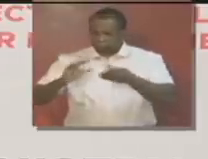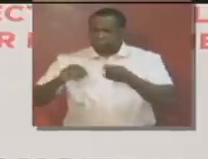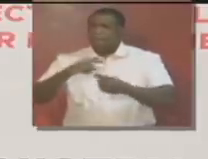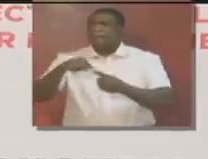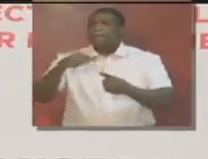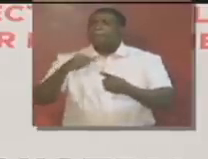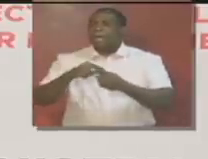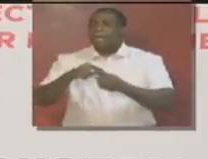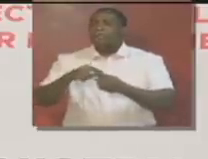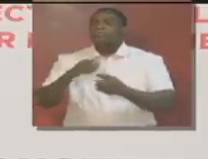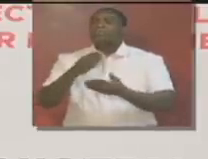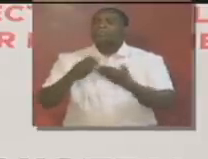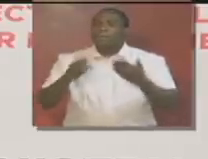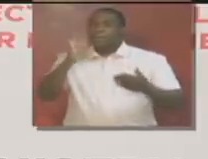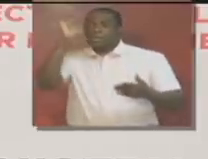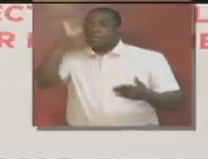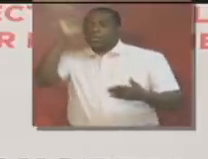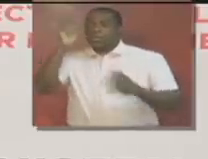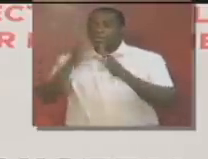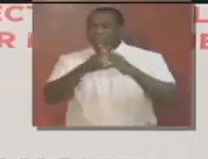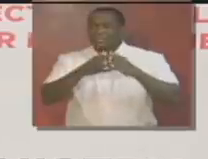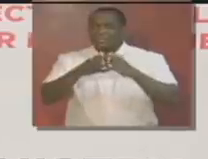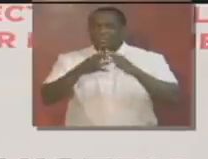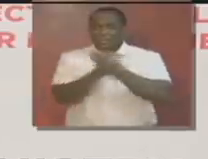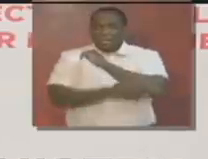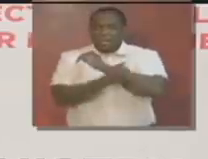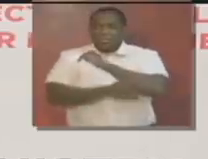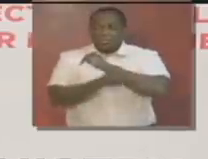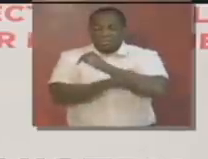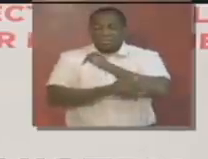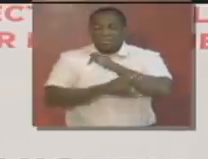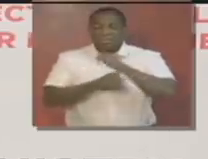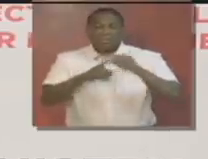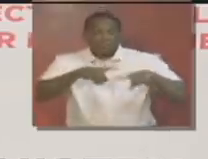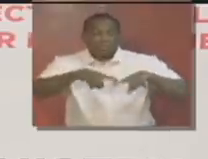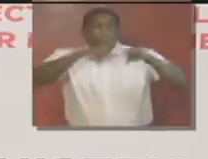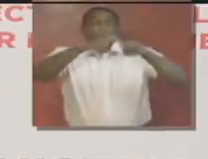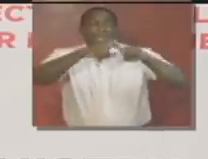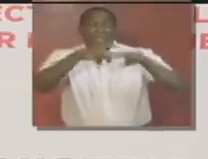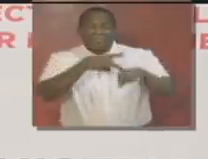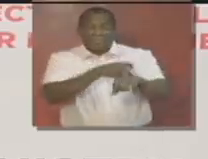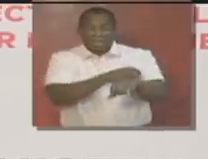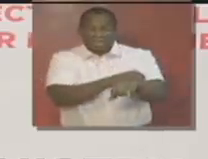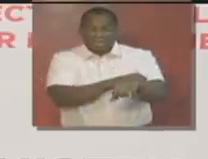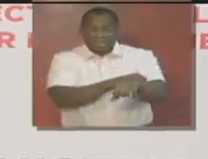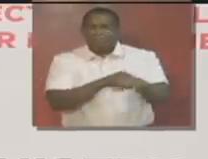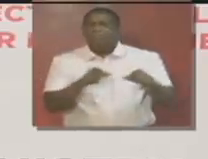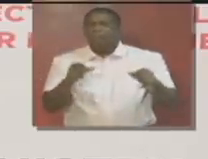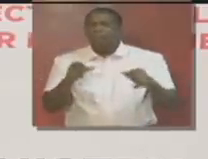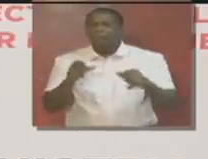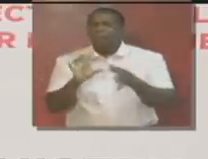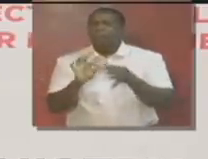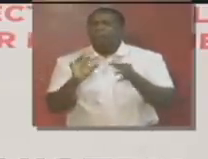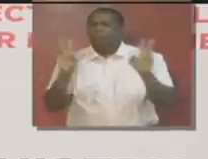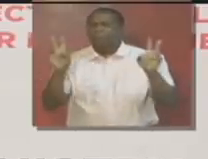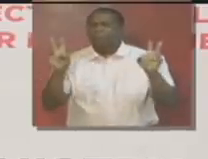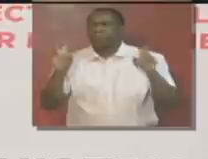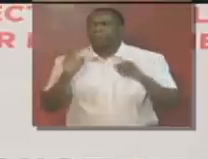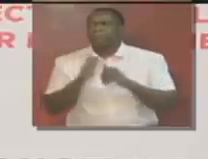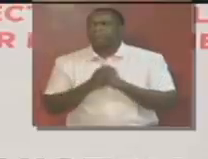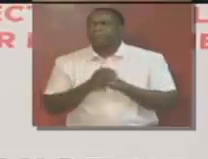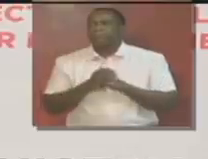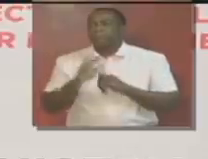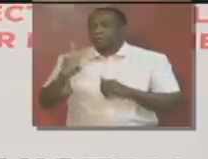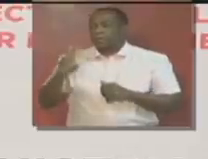in some European countries. And it goes as follows. The WHO is aware that, as a precautionary measure, a few countries in the